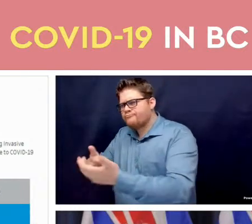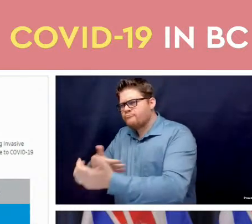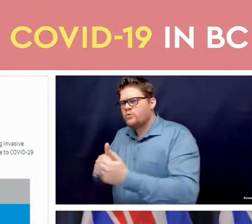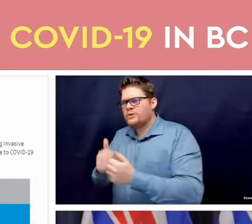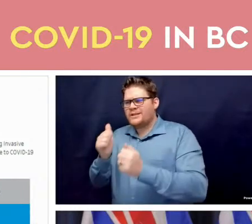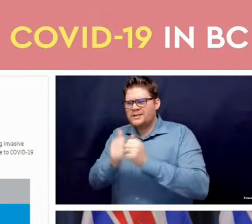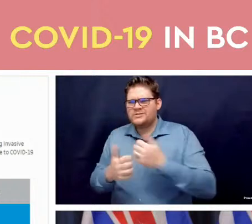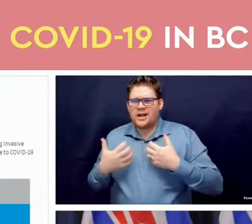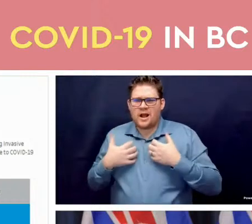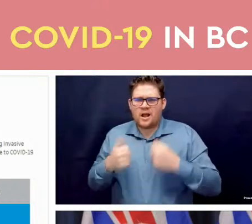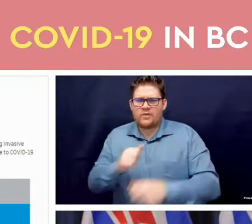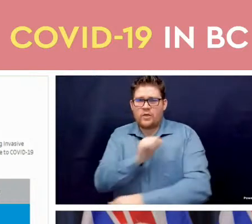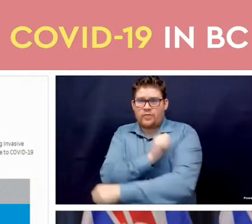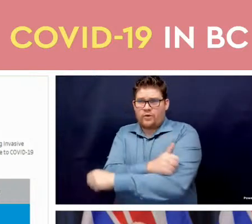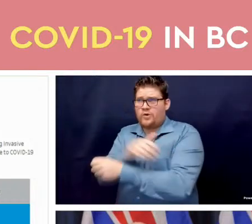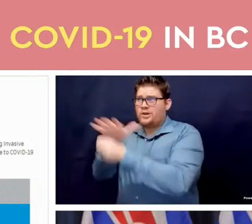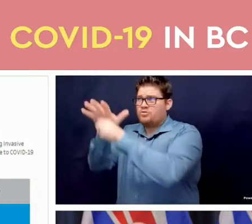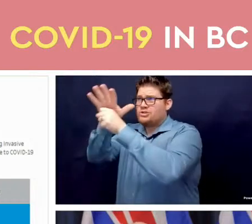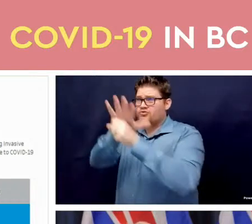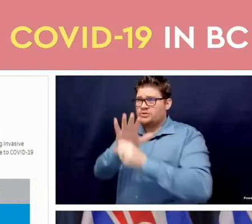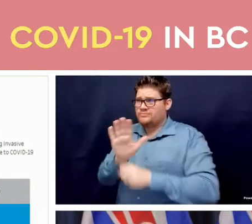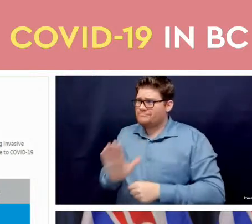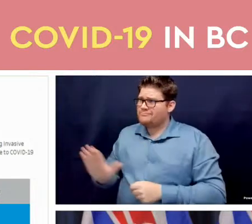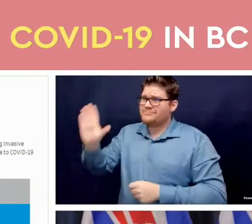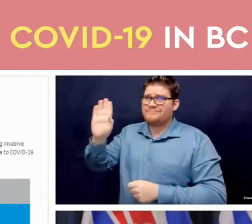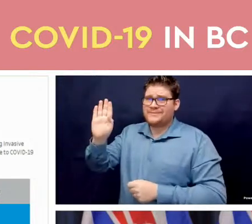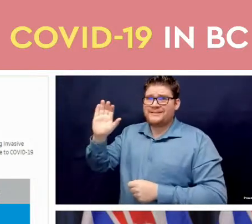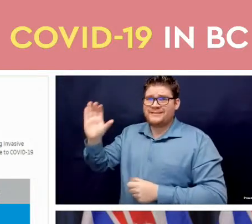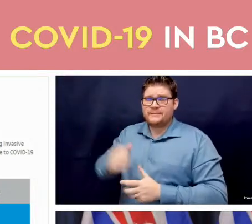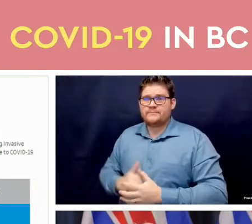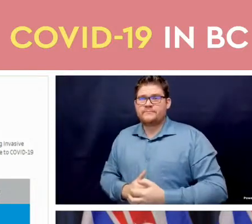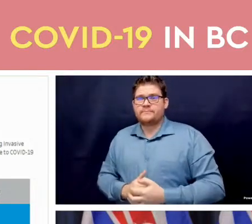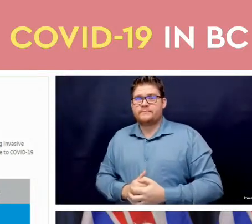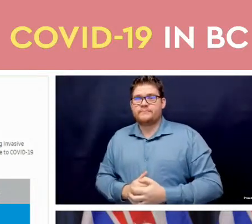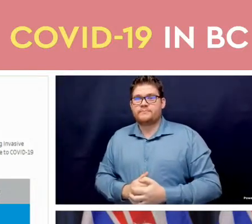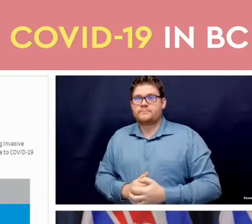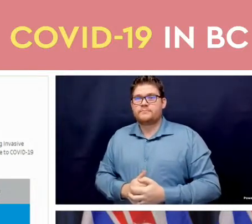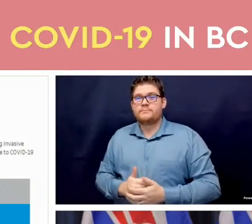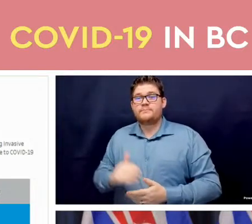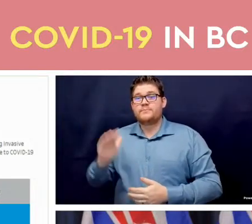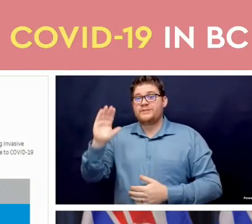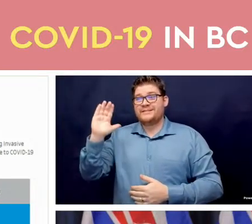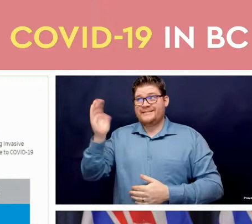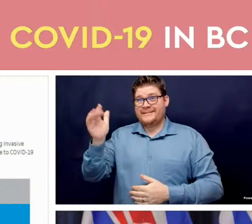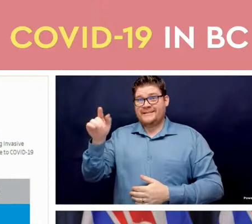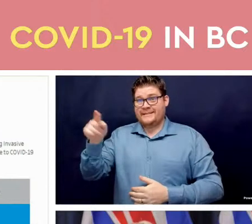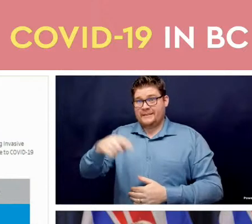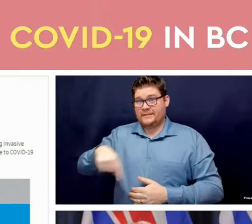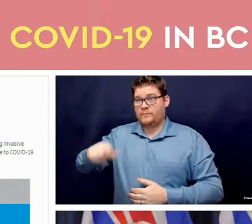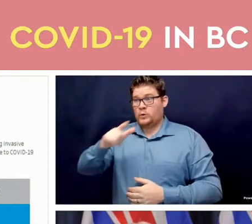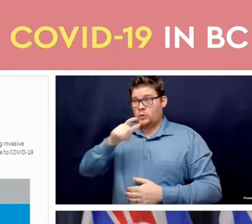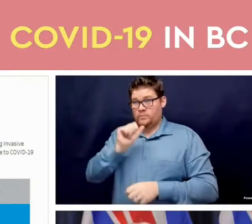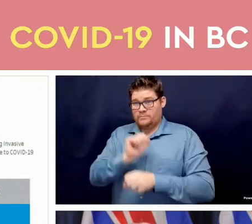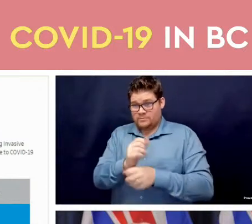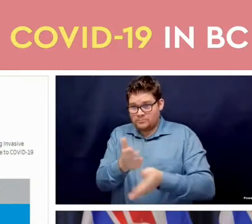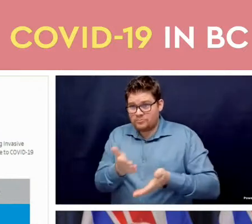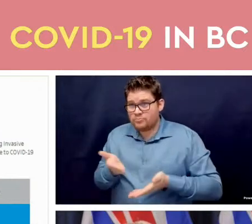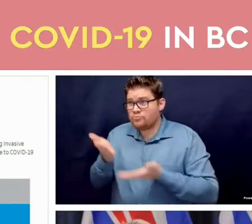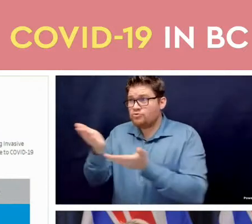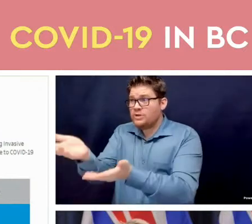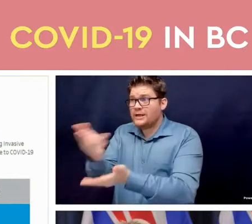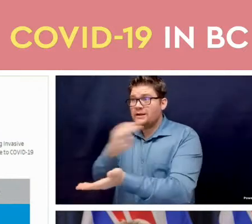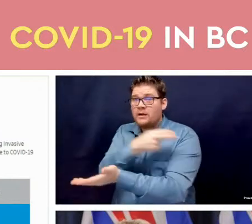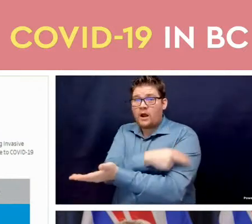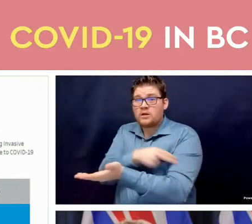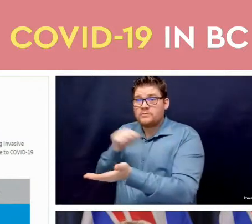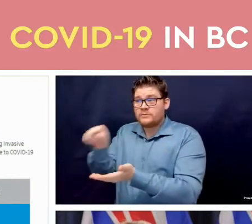authority. So what this tells us is that about 45% of the people admitted to hospital with a COVID positive test,